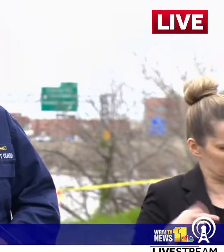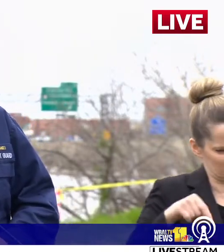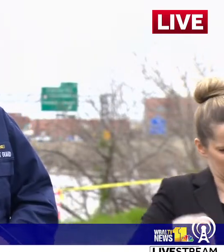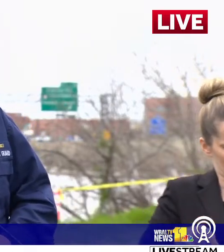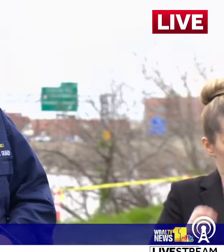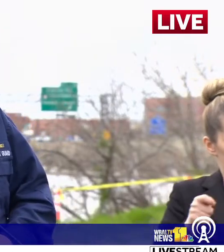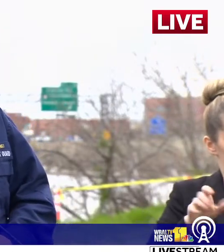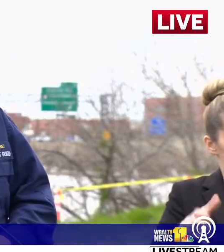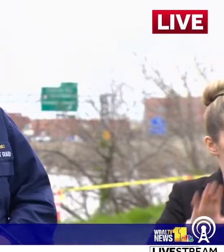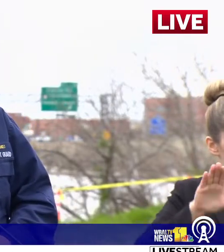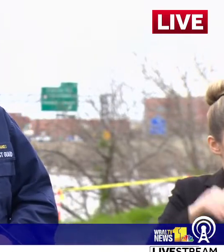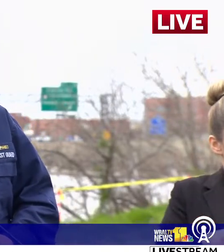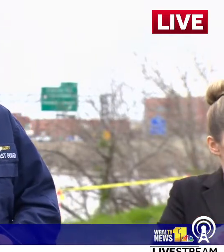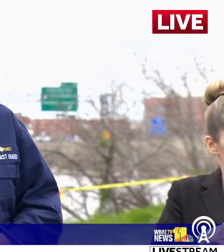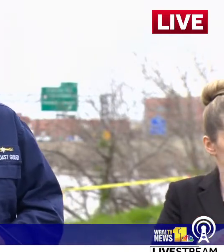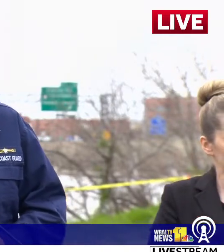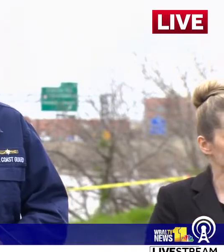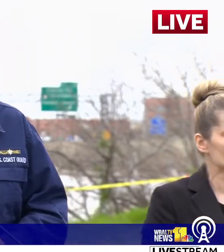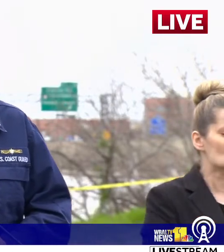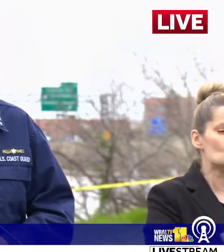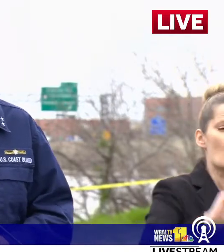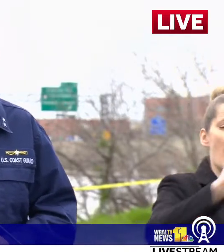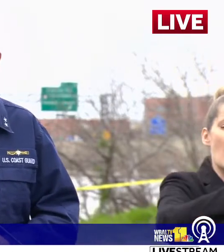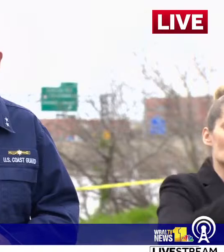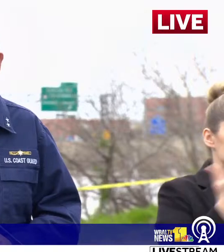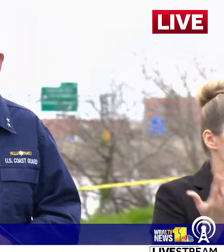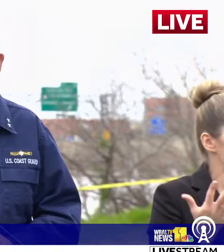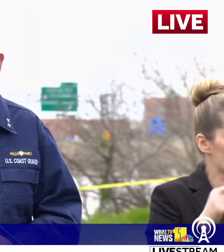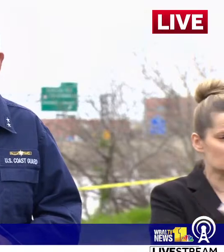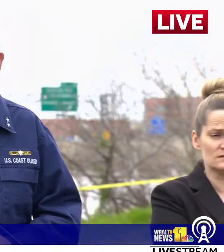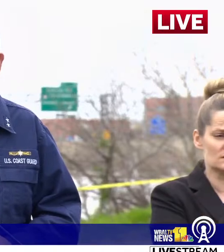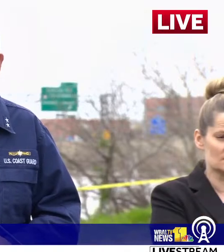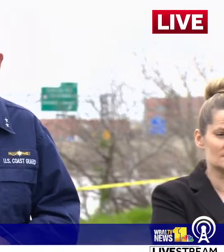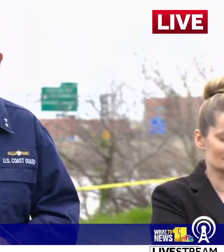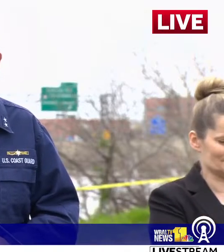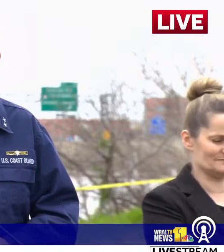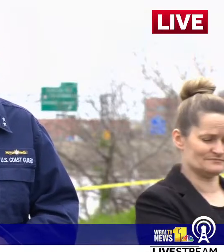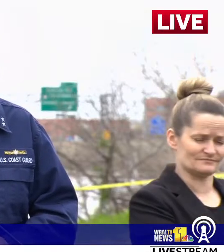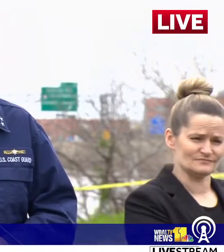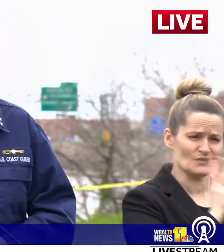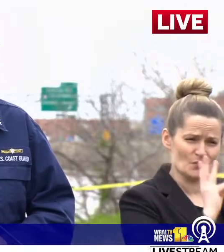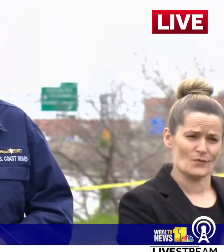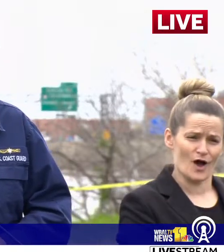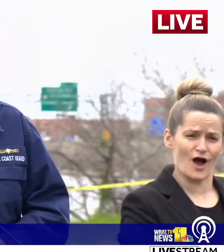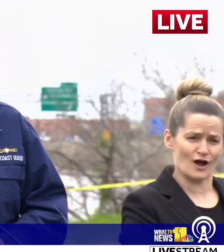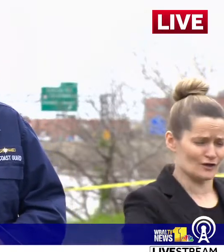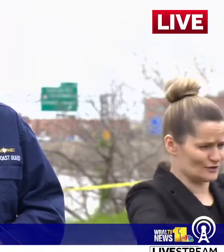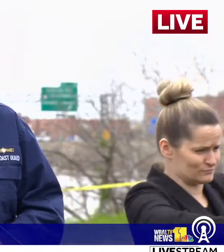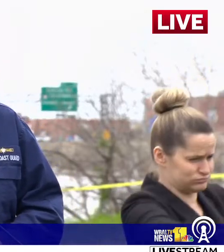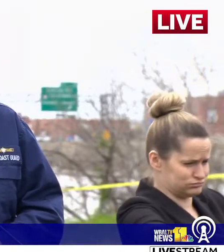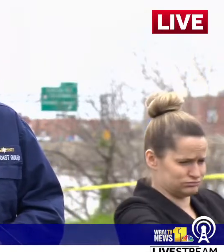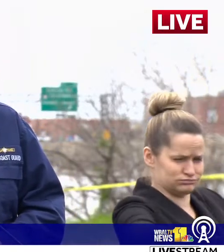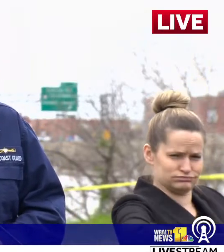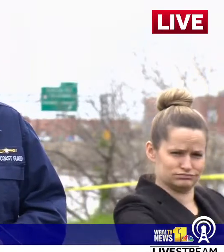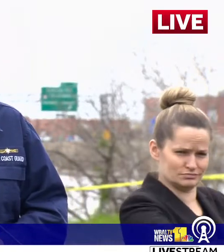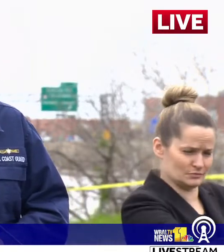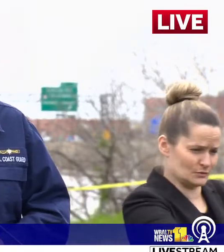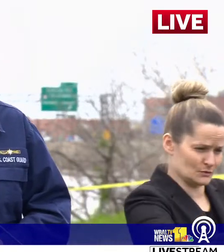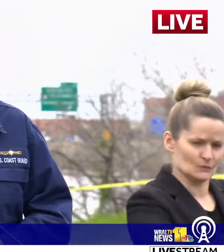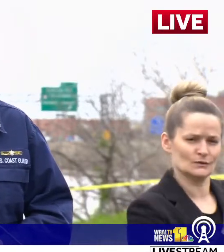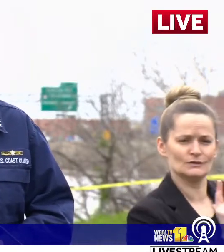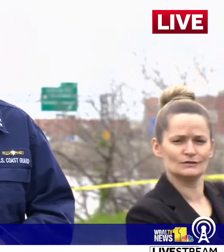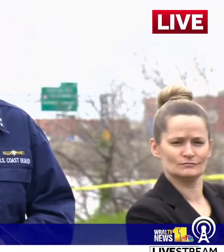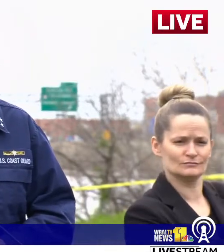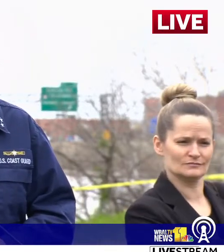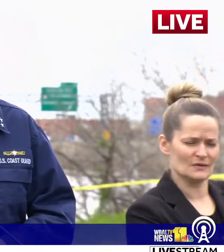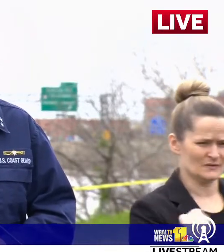Our number one priority remains reopening the Port of Baltimore. And to do that, we've got to clear that deep draft channel.